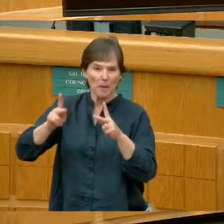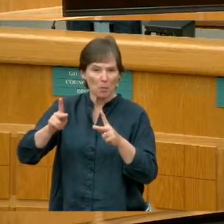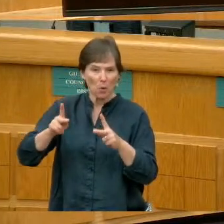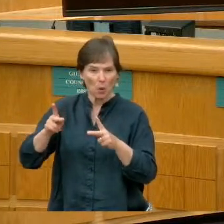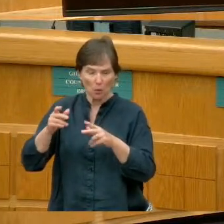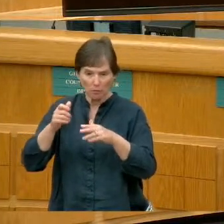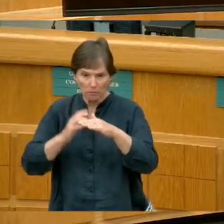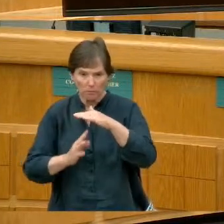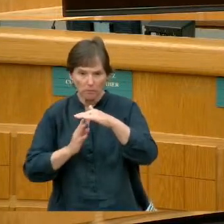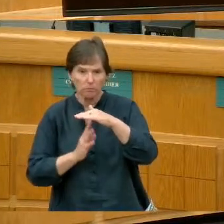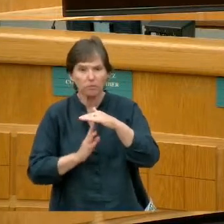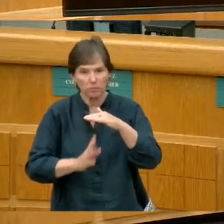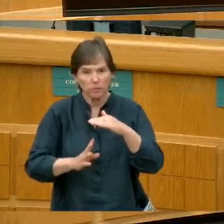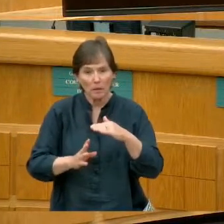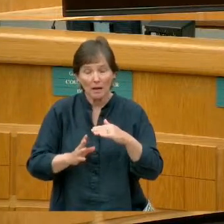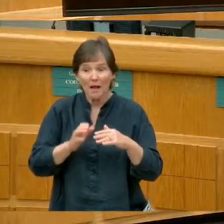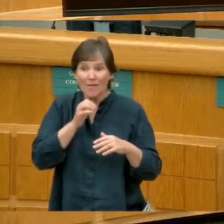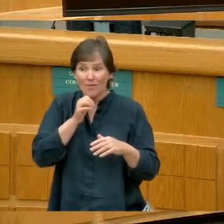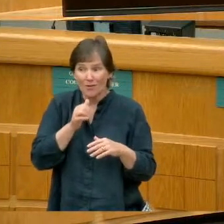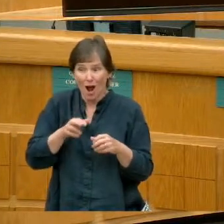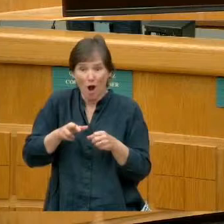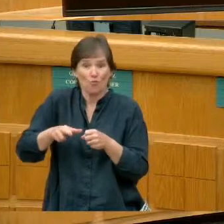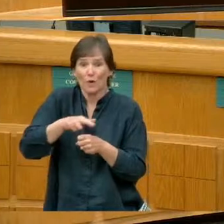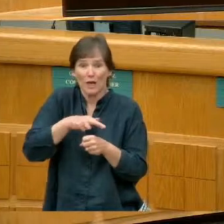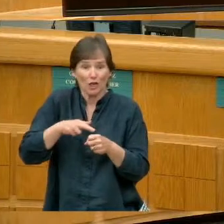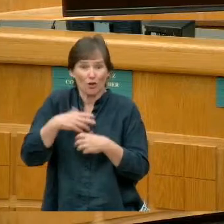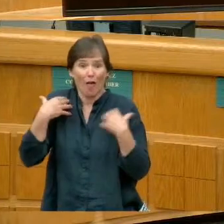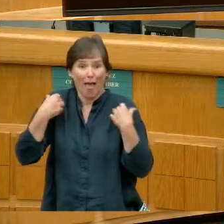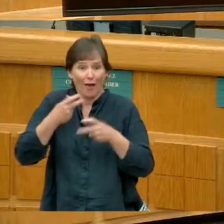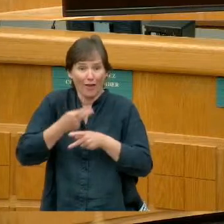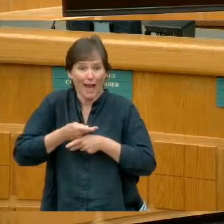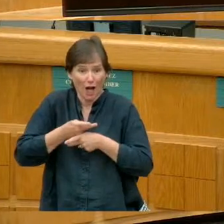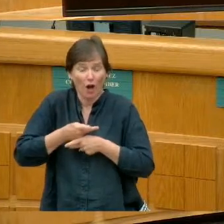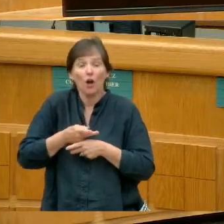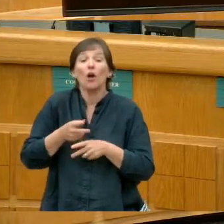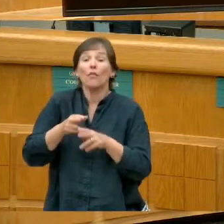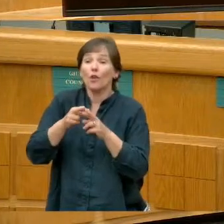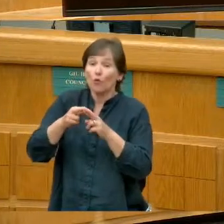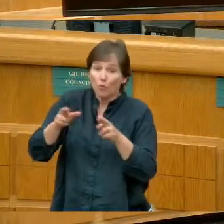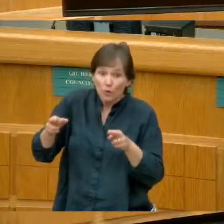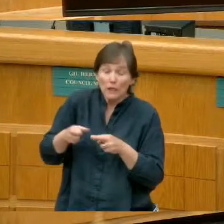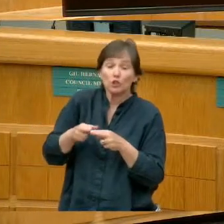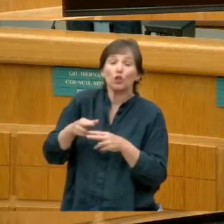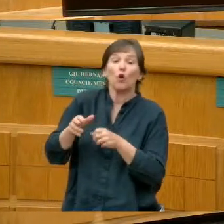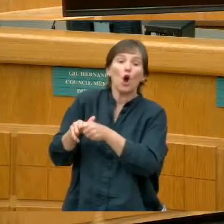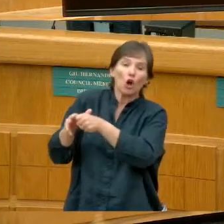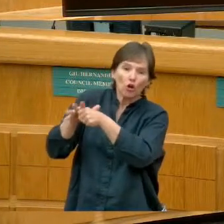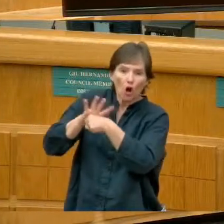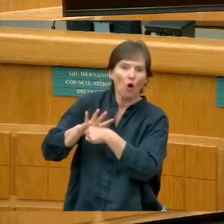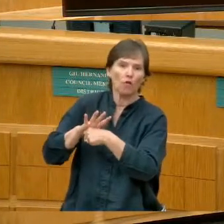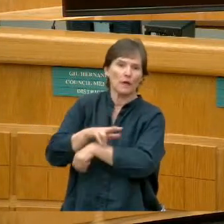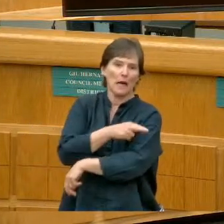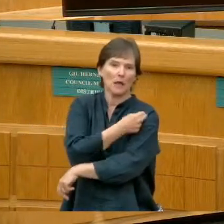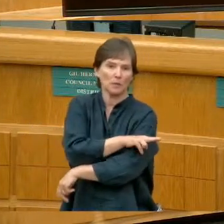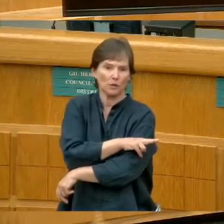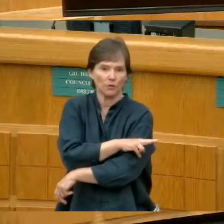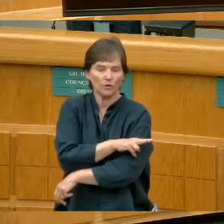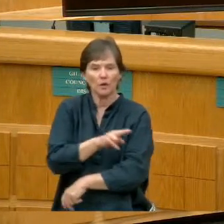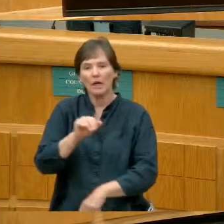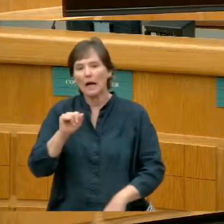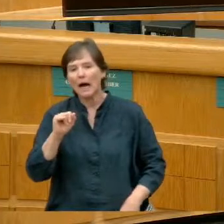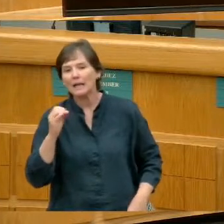longer regional healthcare hospitals. They're regional COVID-19 hospitals. Our